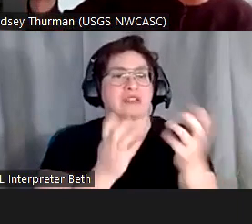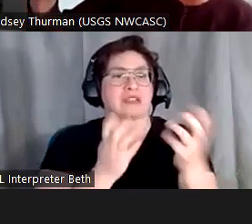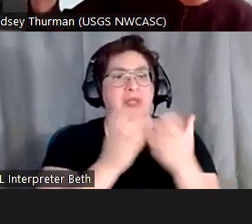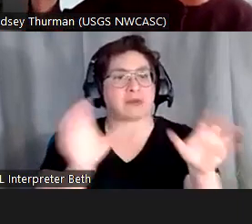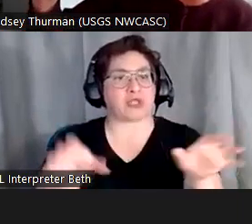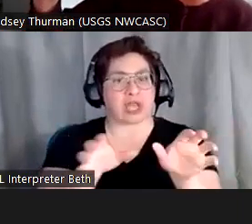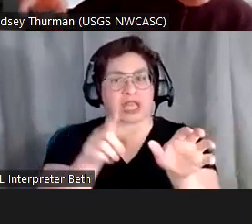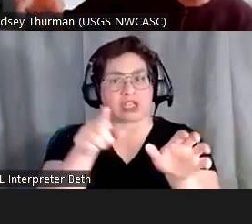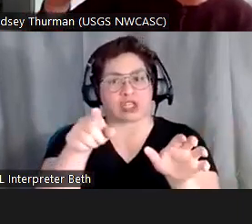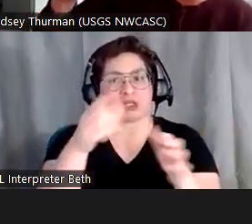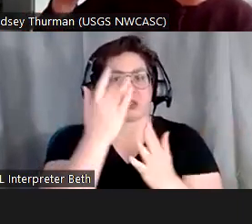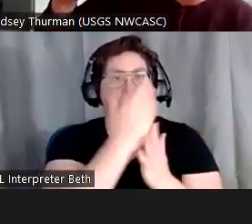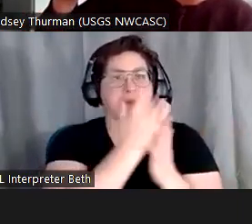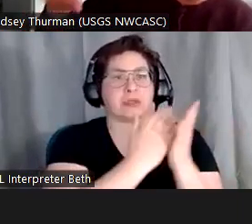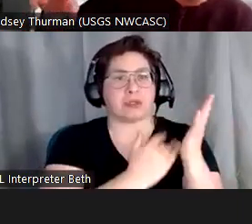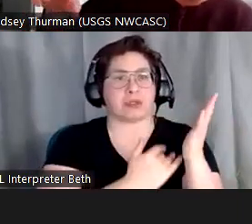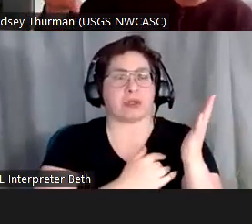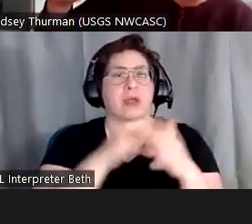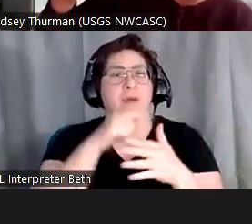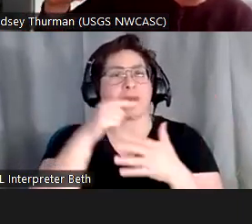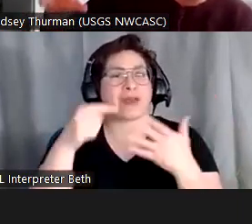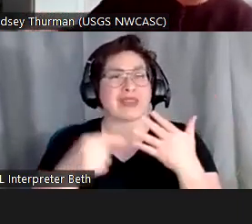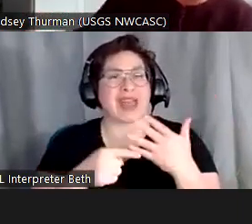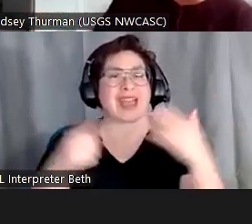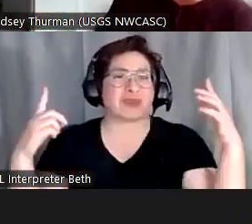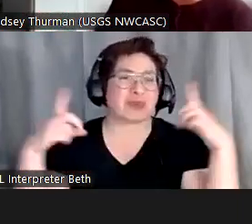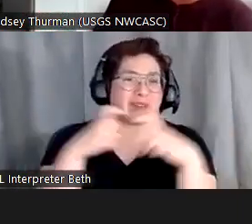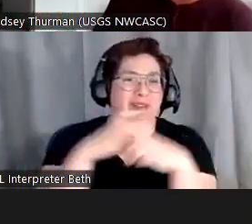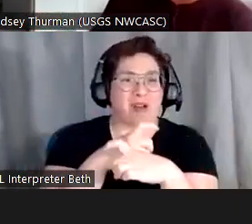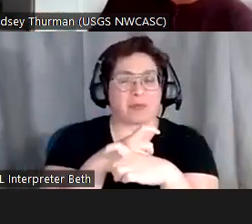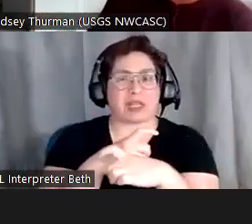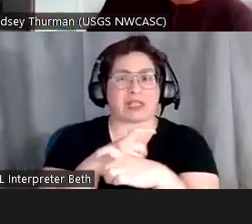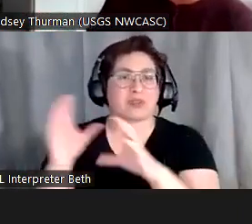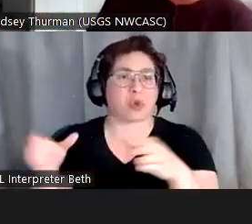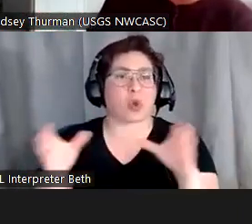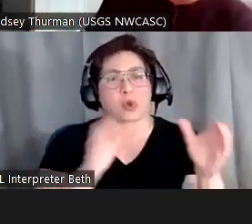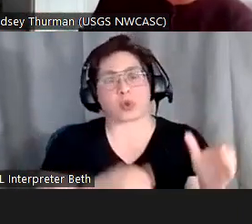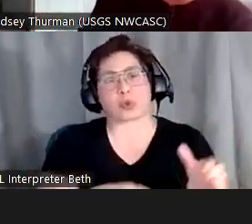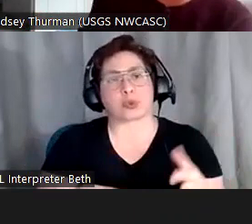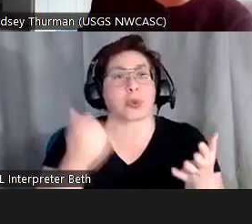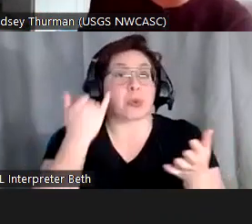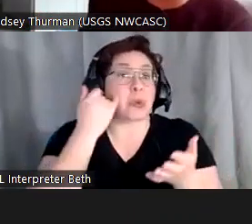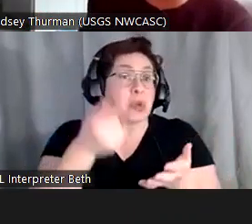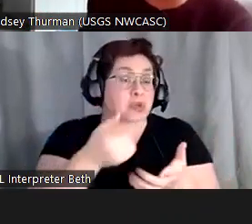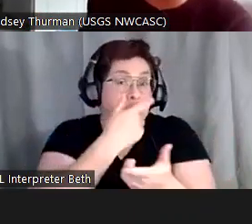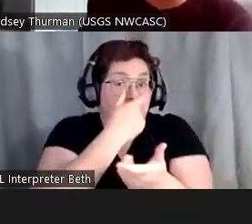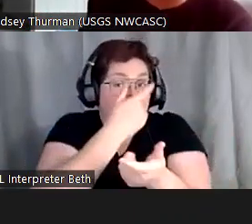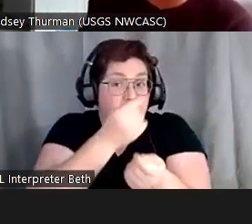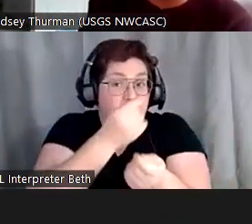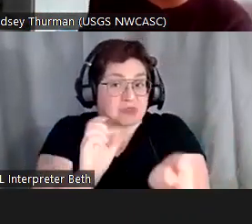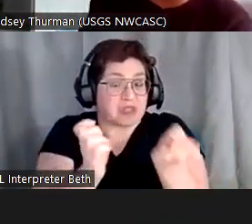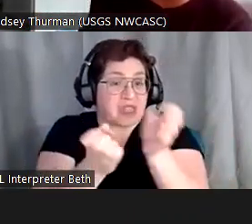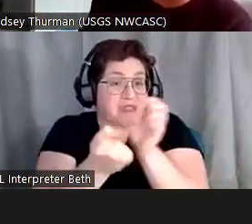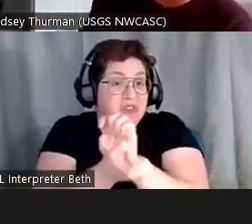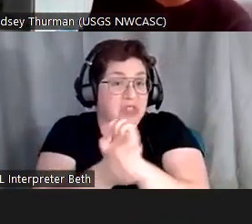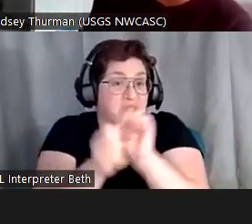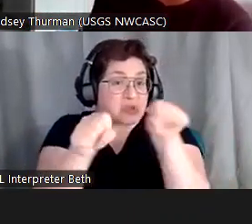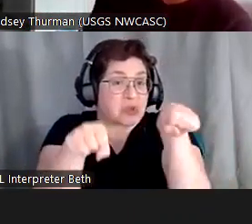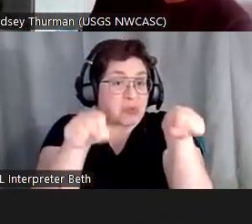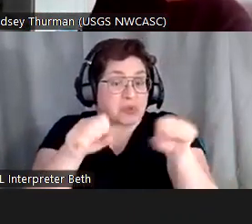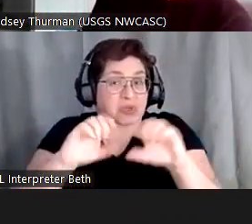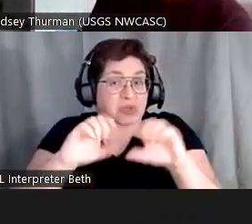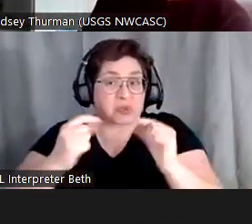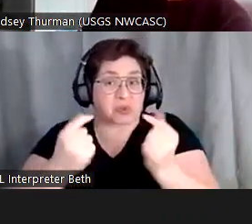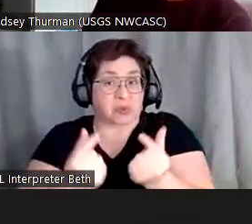the attribute complexes or attribute groups. So let's say you're interested in the evolutionary potential group of adaptation